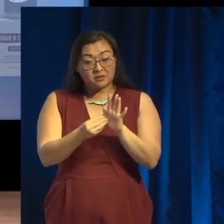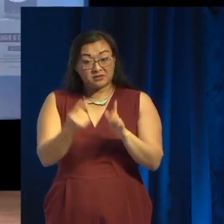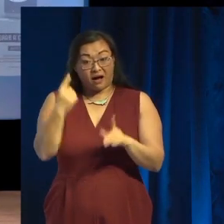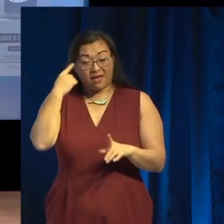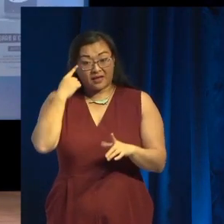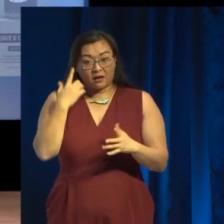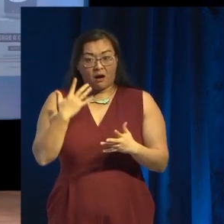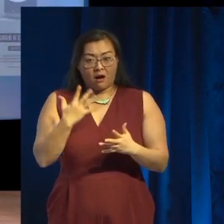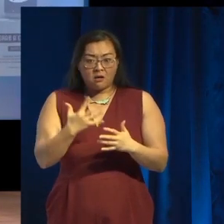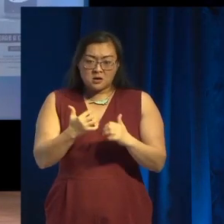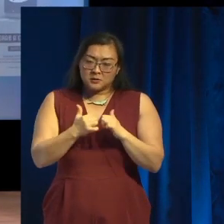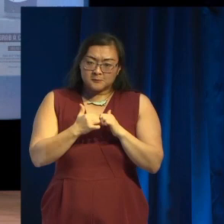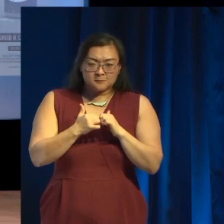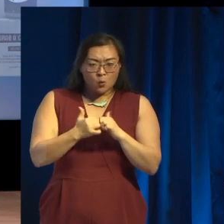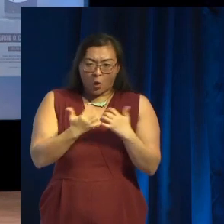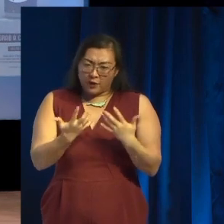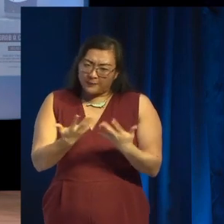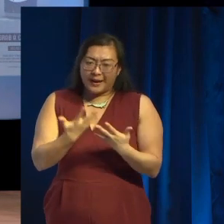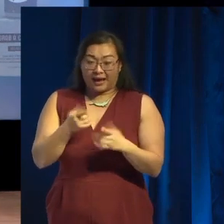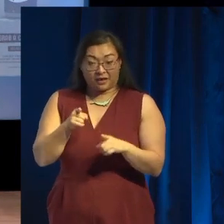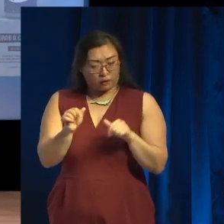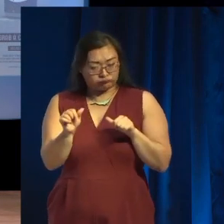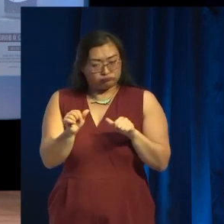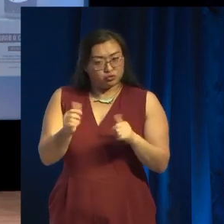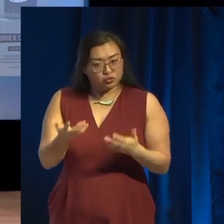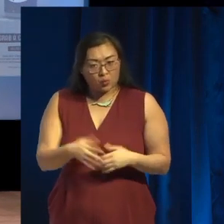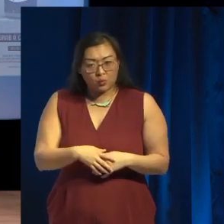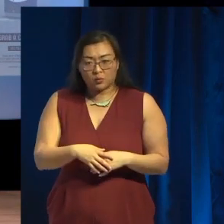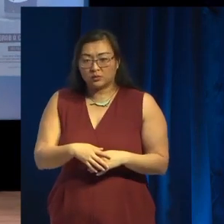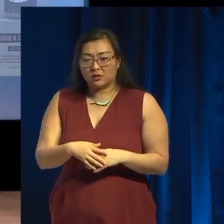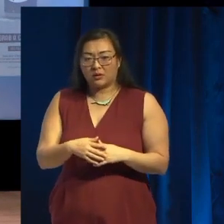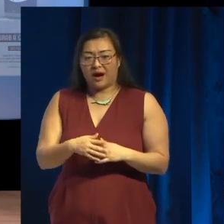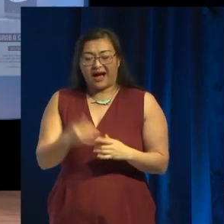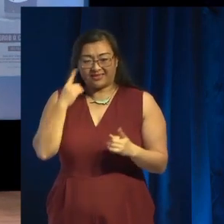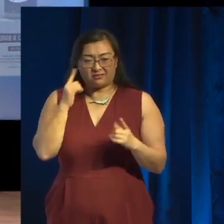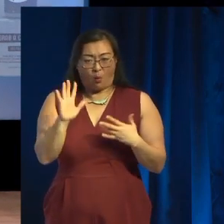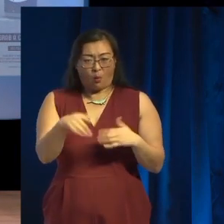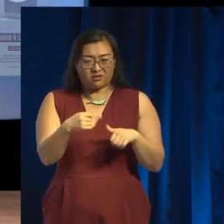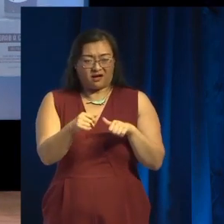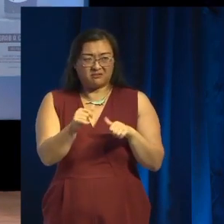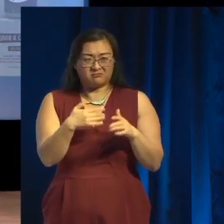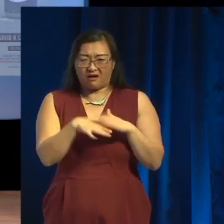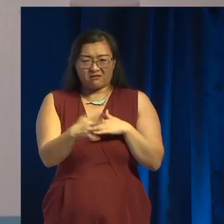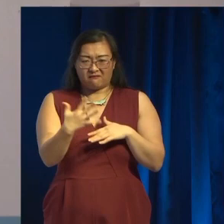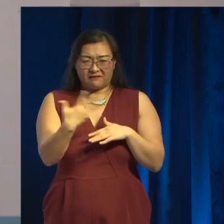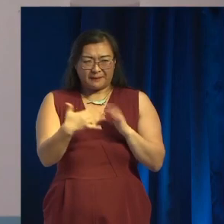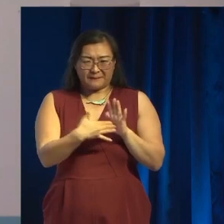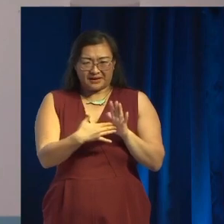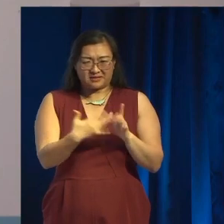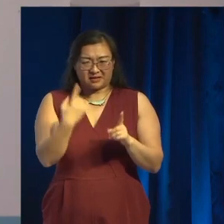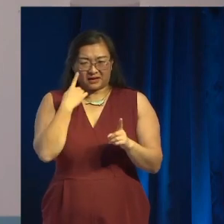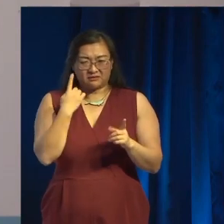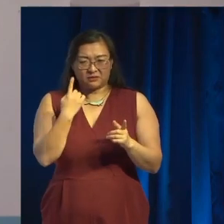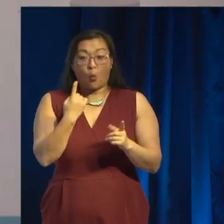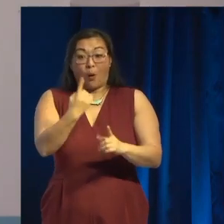worth playing, that are, I think all of them are like under 15 minutes, and one of them is ours, so I'm a little biased, but